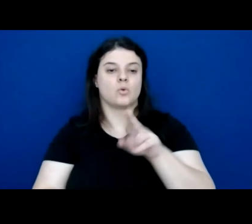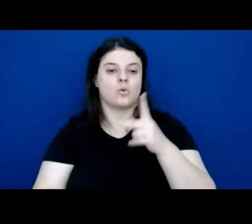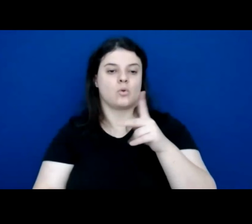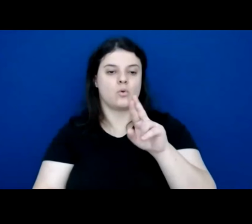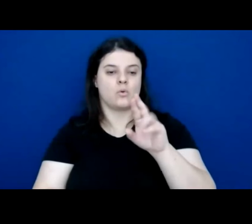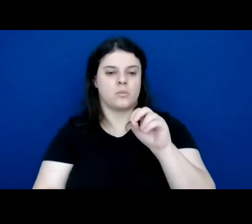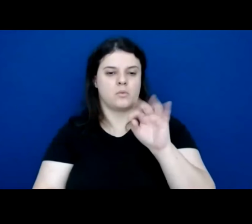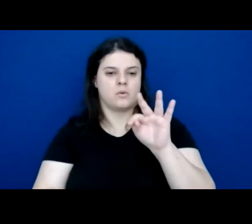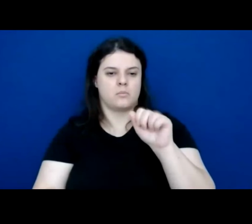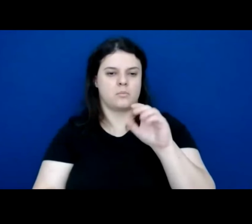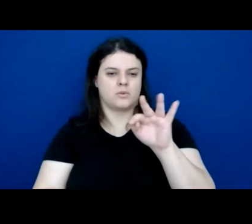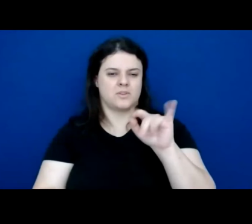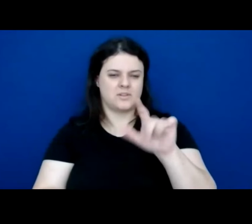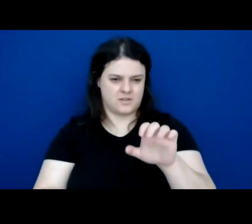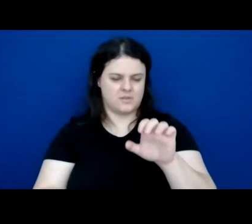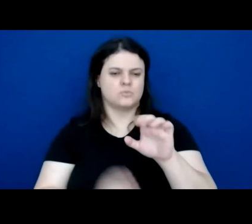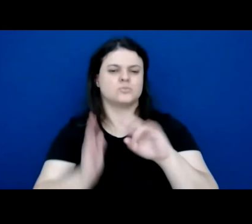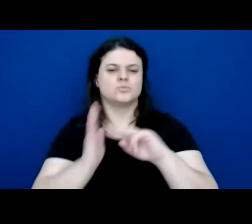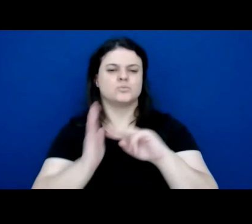so Protactile,